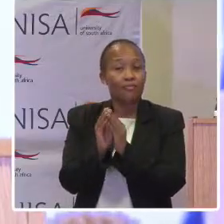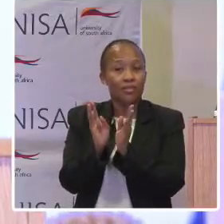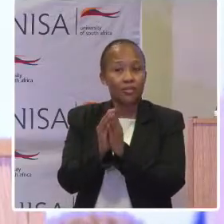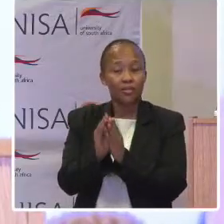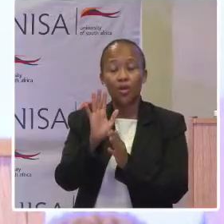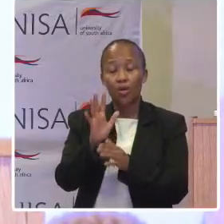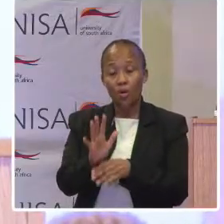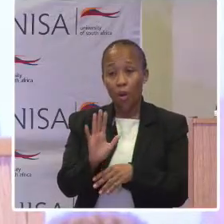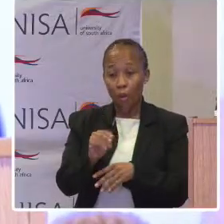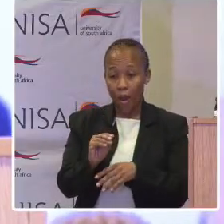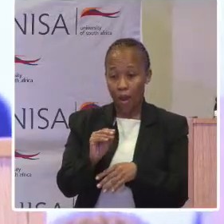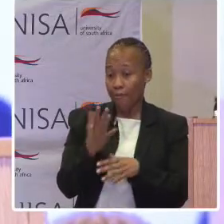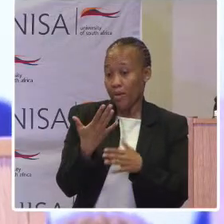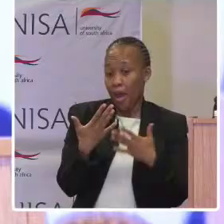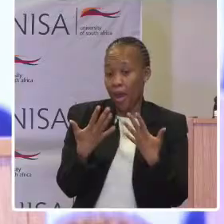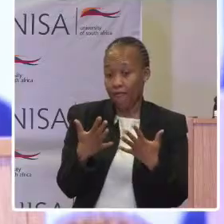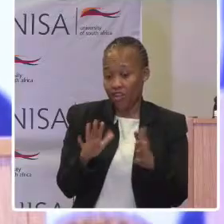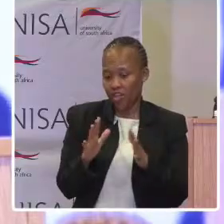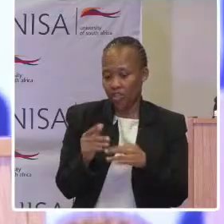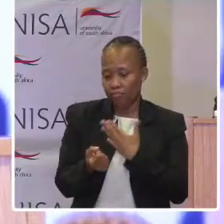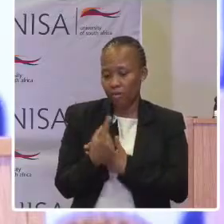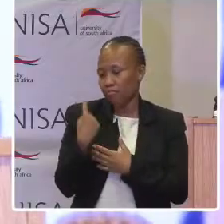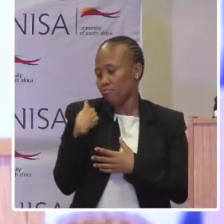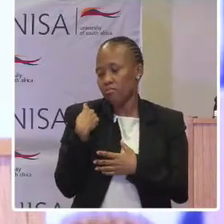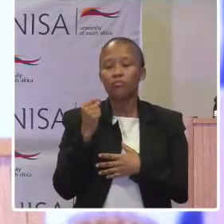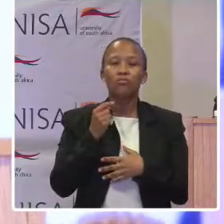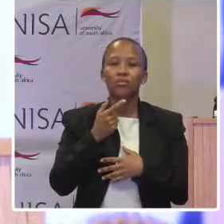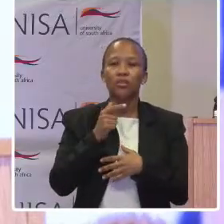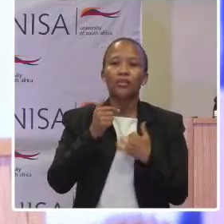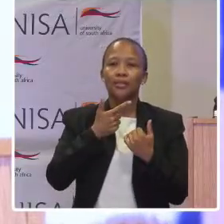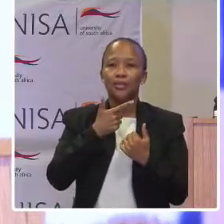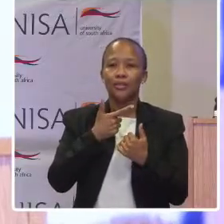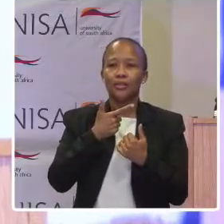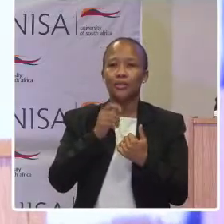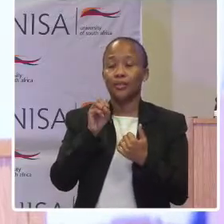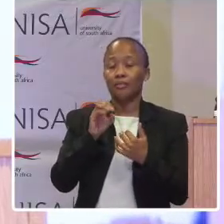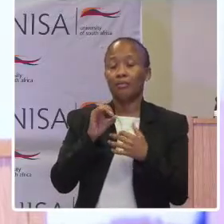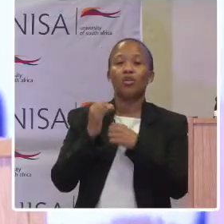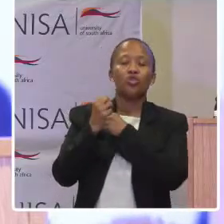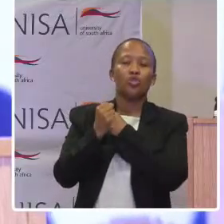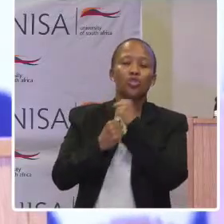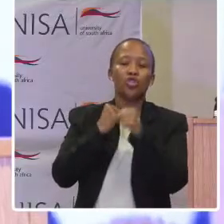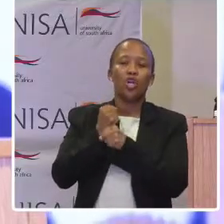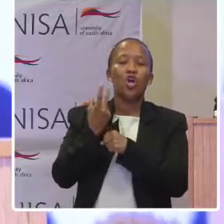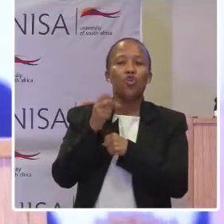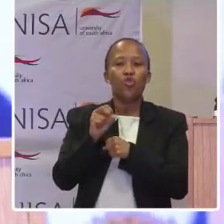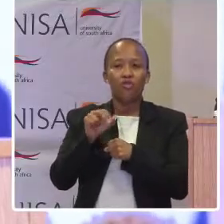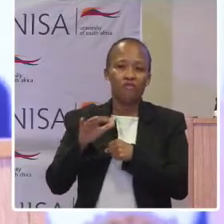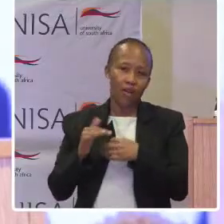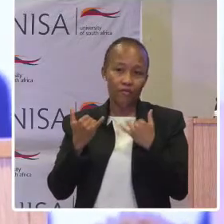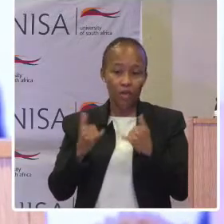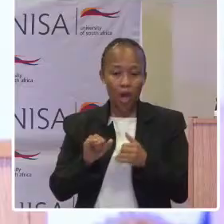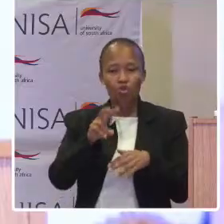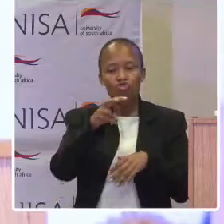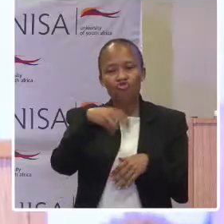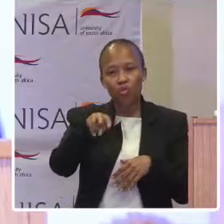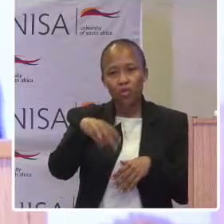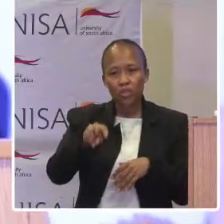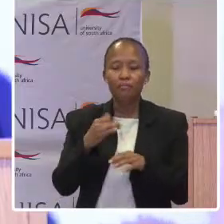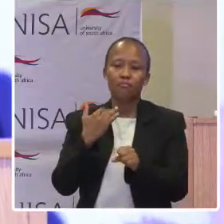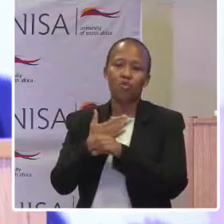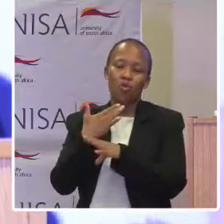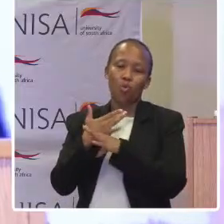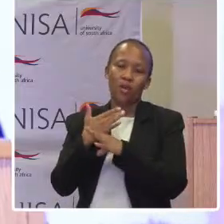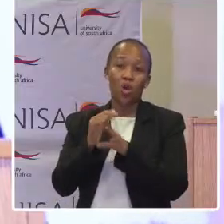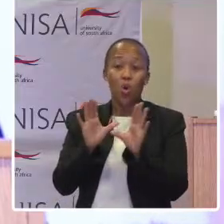September 2025. Aviation will be discussed as part of the G20 Tourism Working Group agenda.